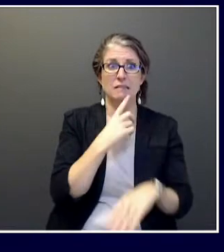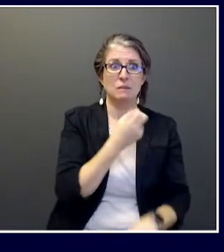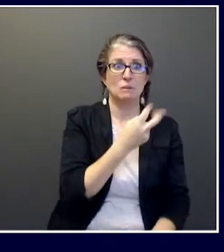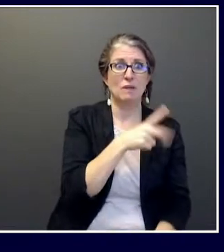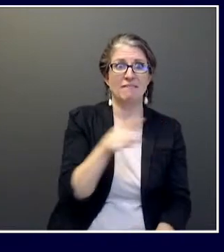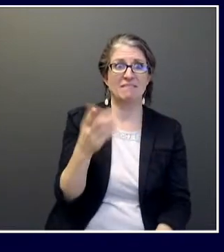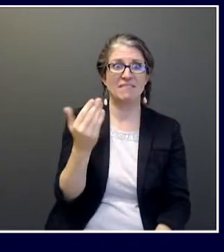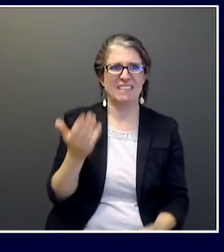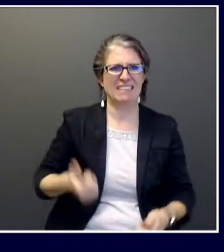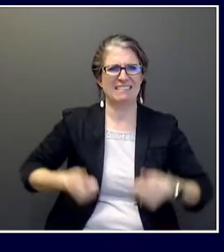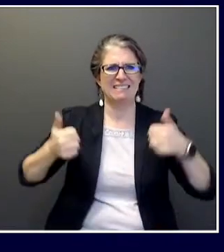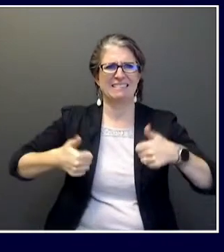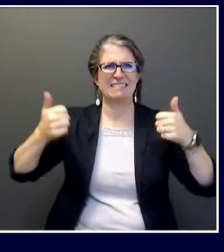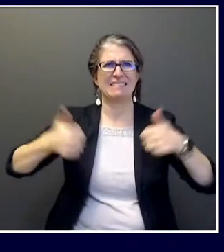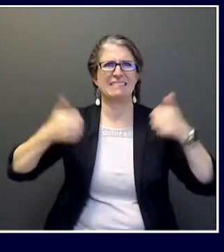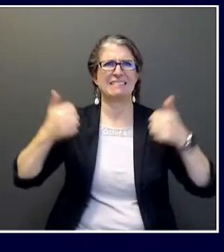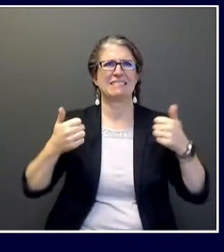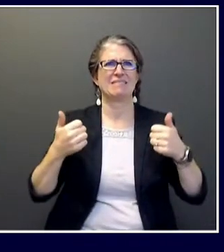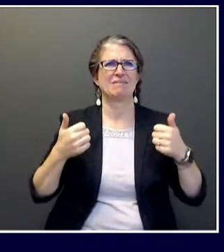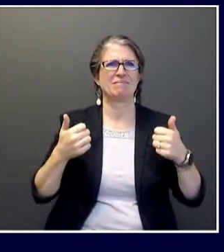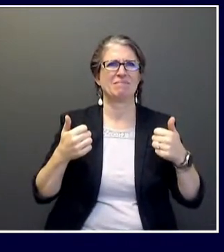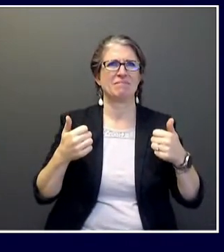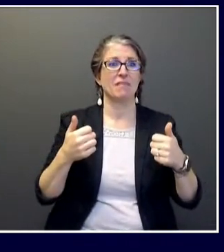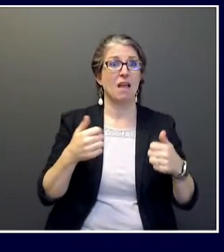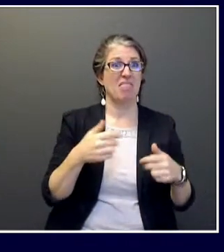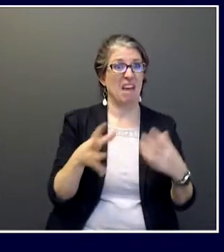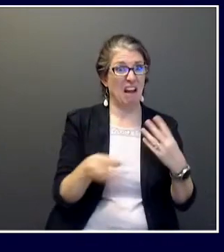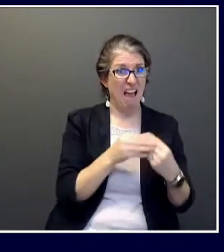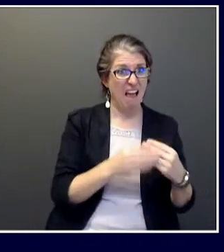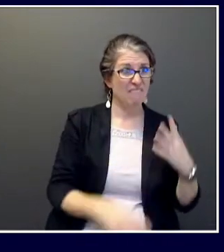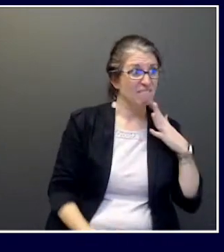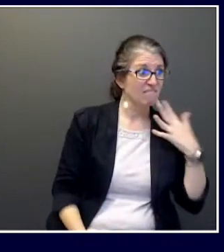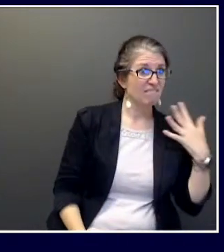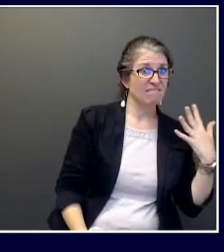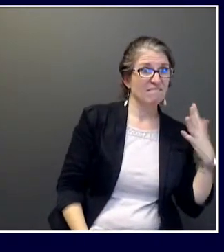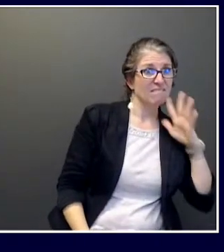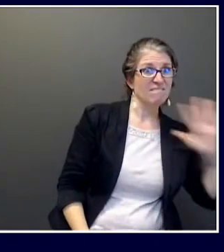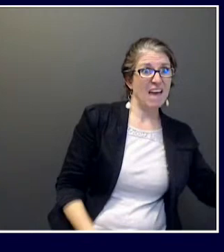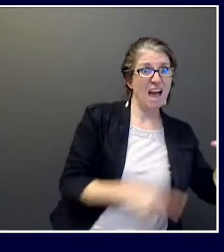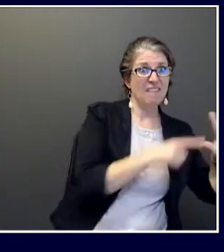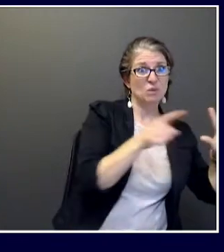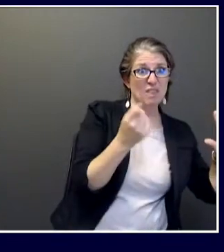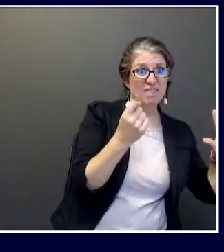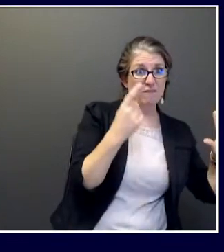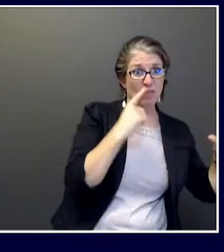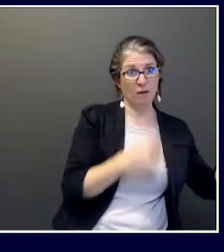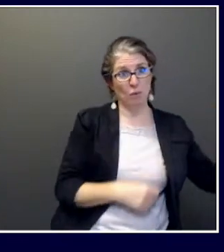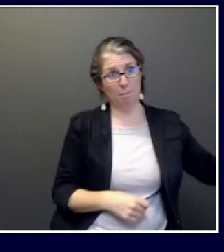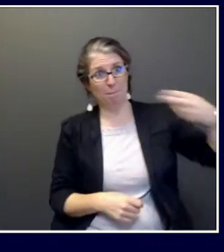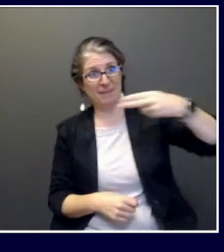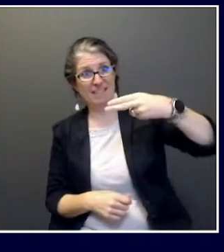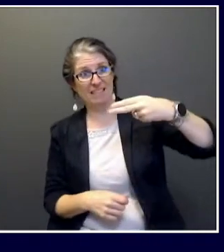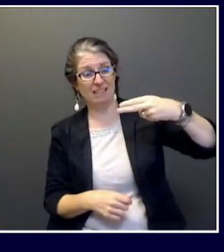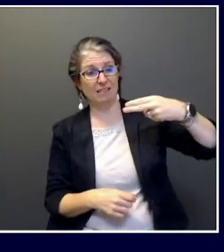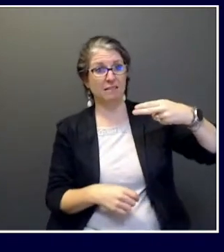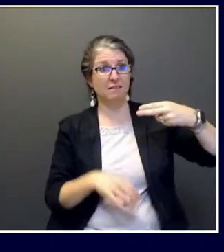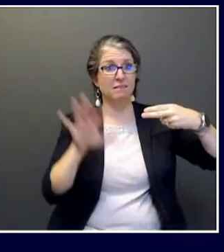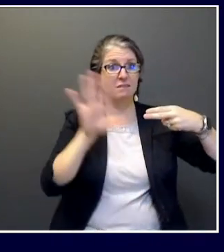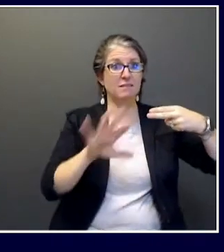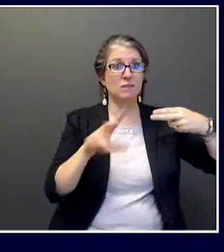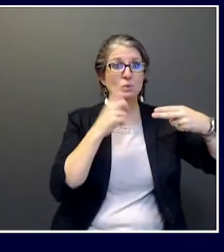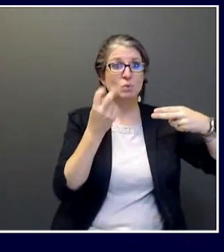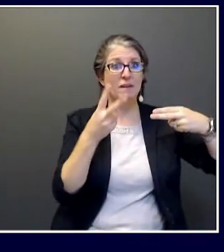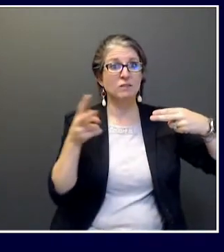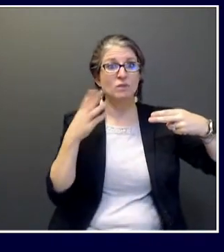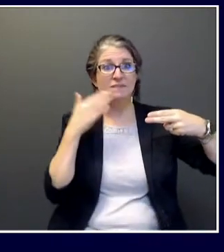shot? I'll start, but again, Commissioner, please weigh in. I think it's a constellation of two of the factors